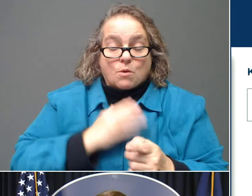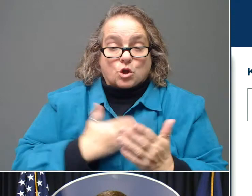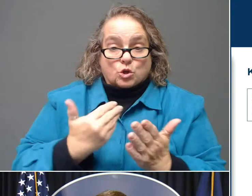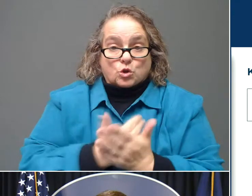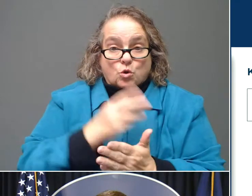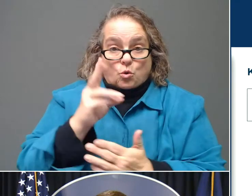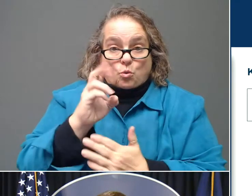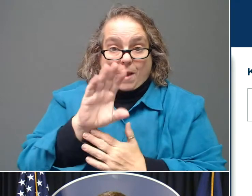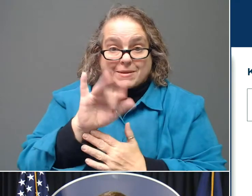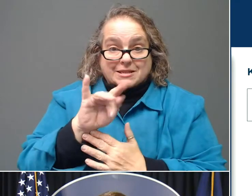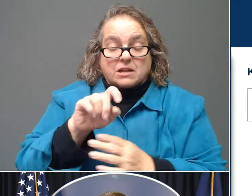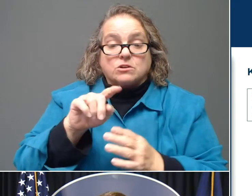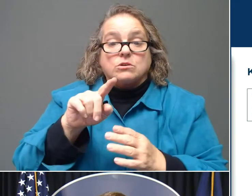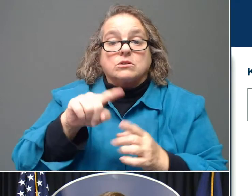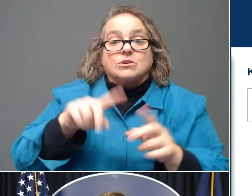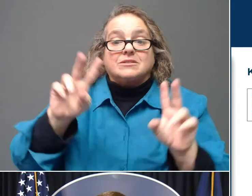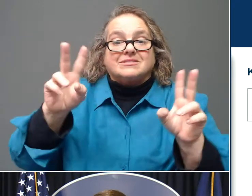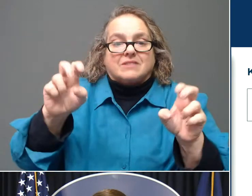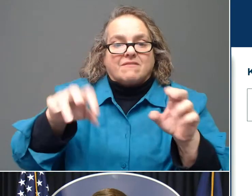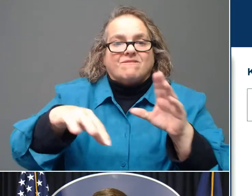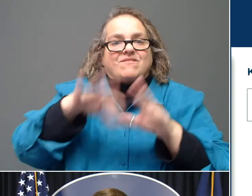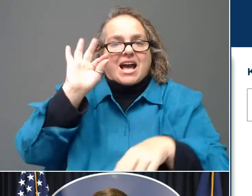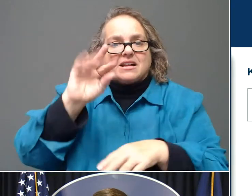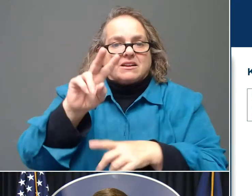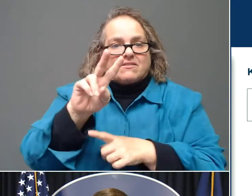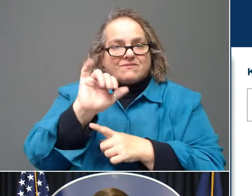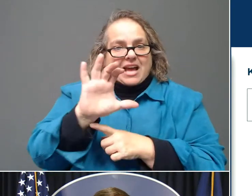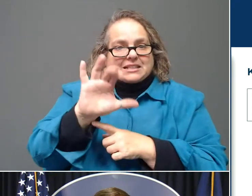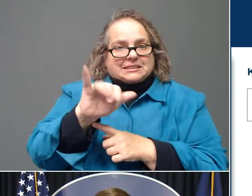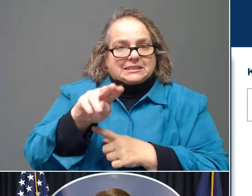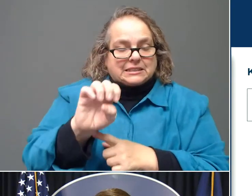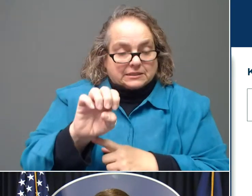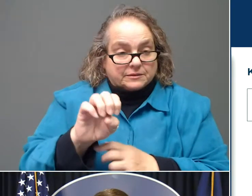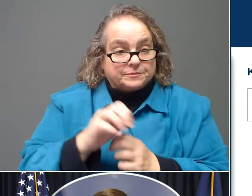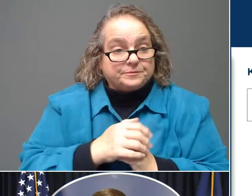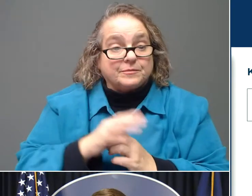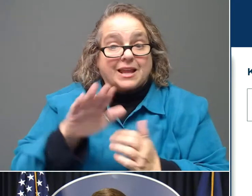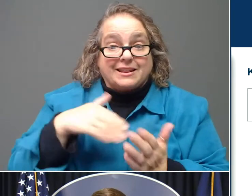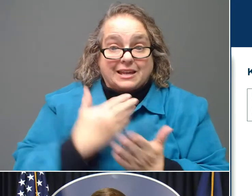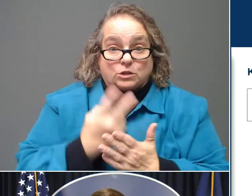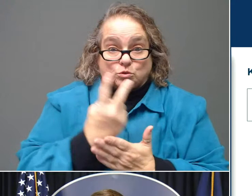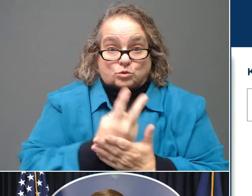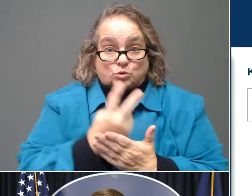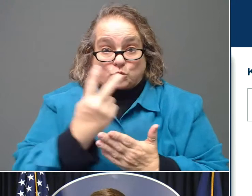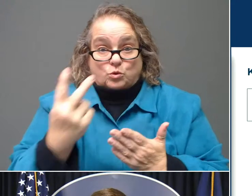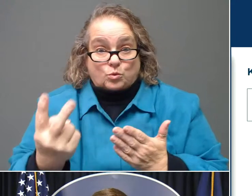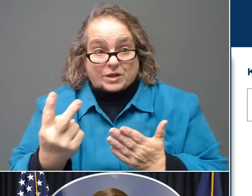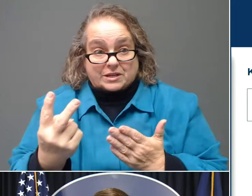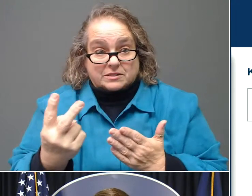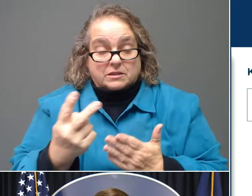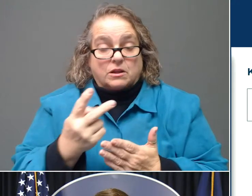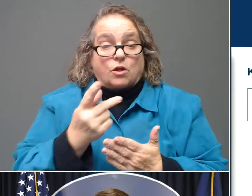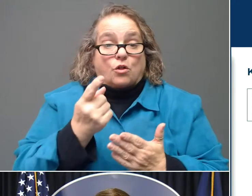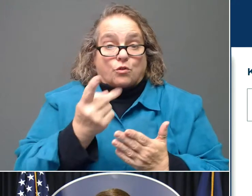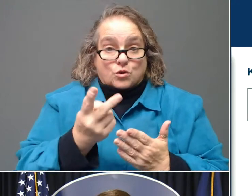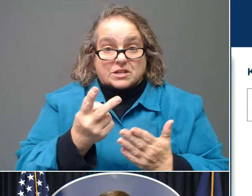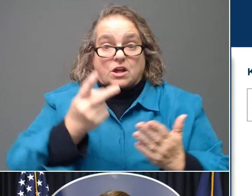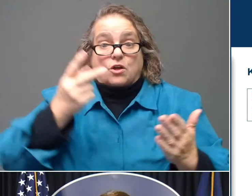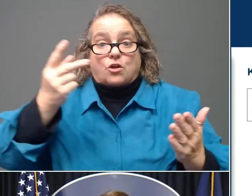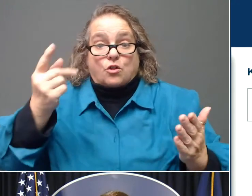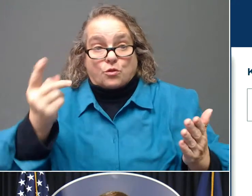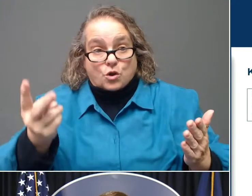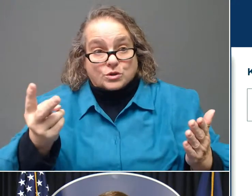Find the Vaccine. In the next 2 weeks, successive Thursdays, we are going to announce